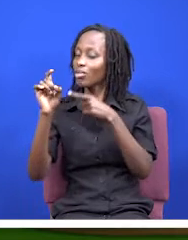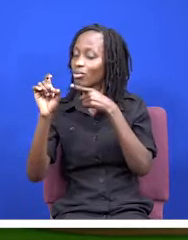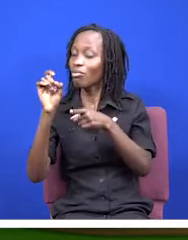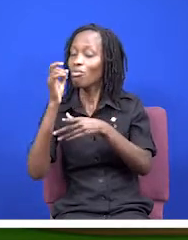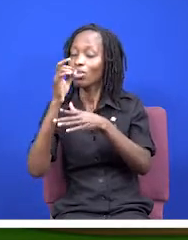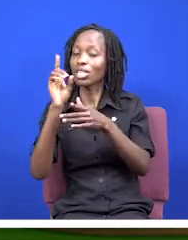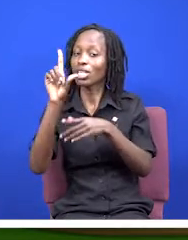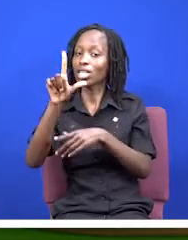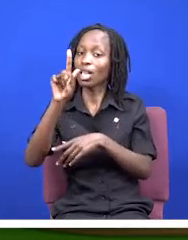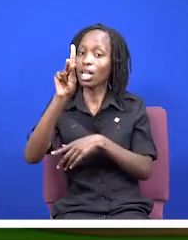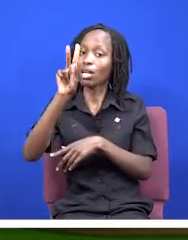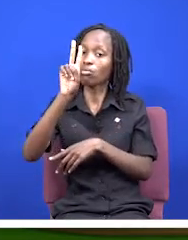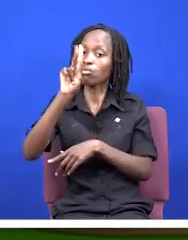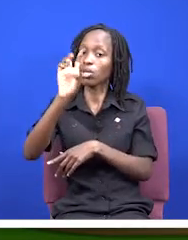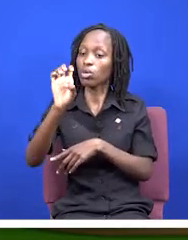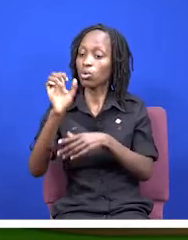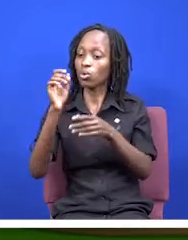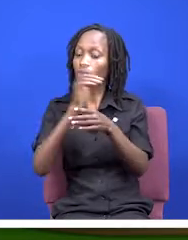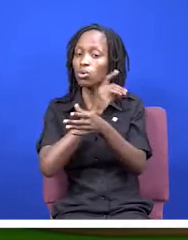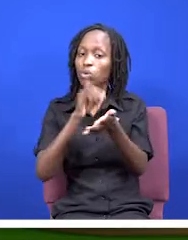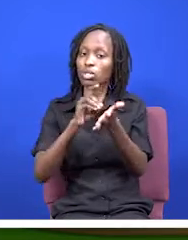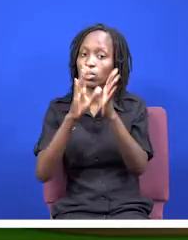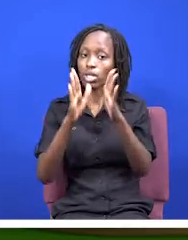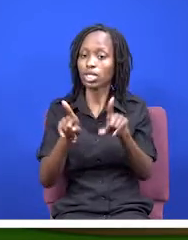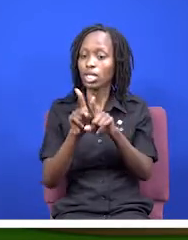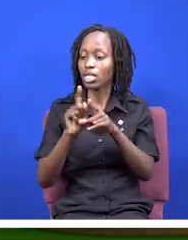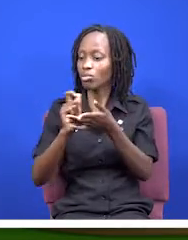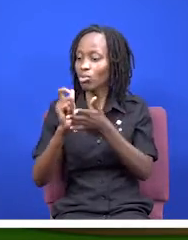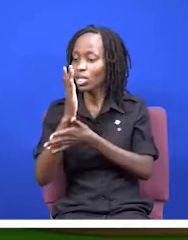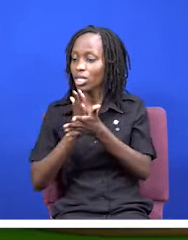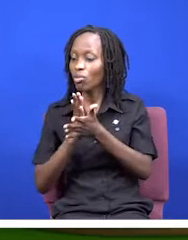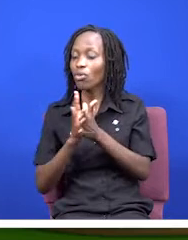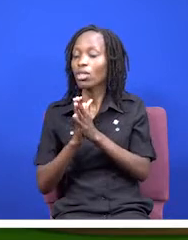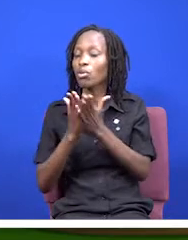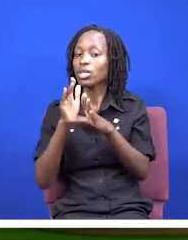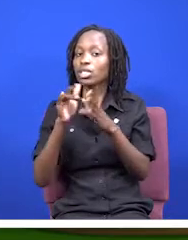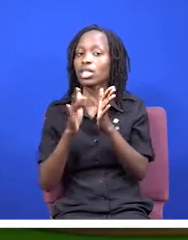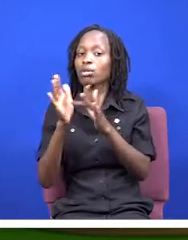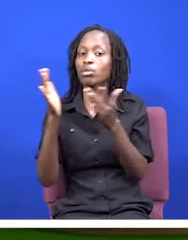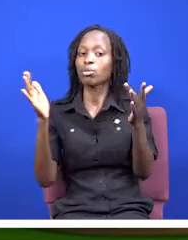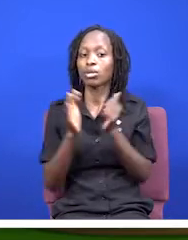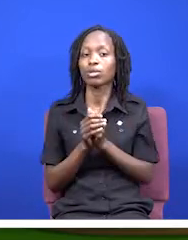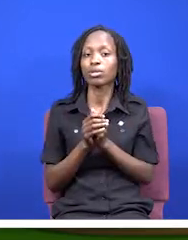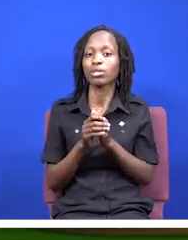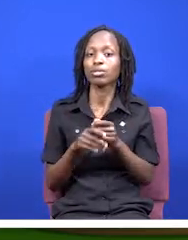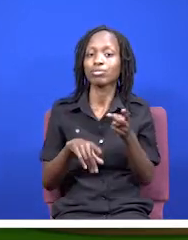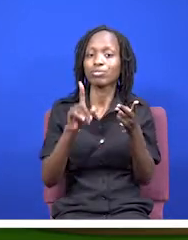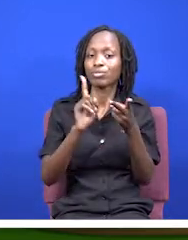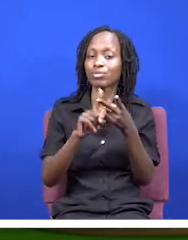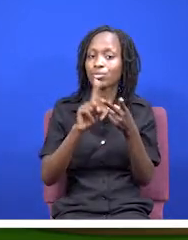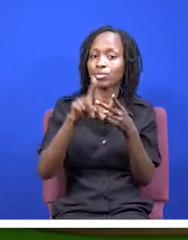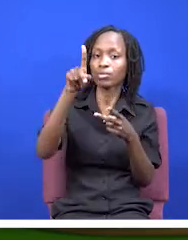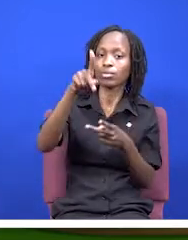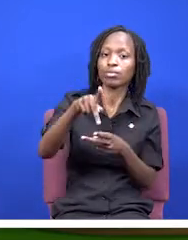Luke was a doctor. Yes, Luke was a doctor. And he helped to write some of the books in the Bible. And there